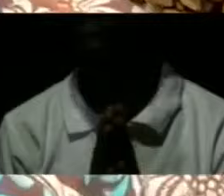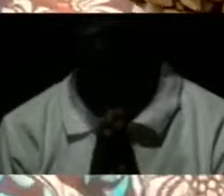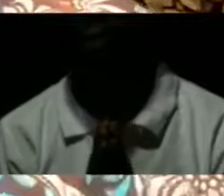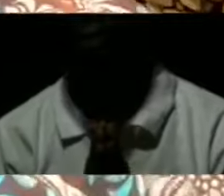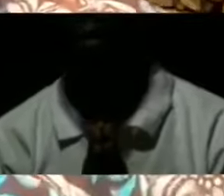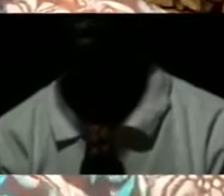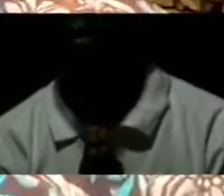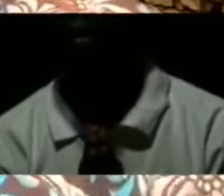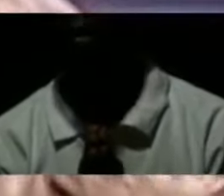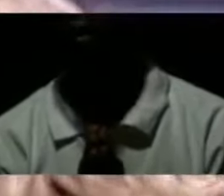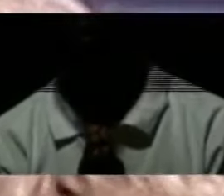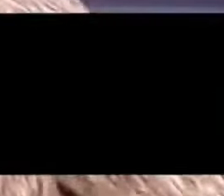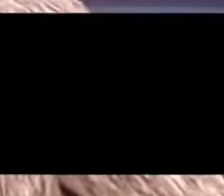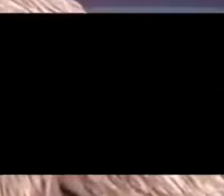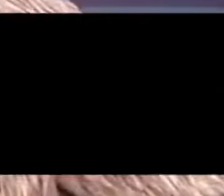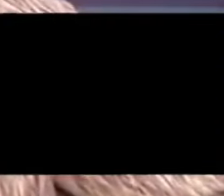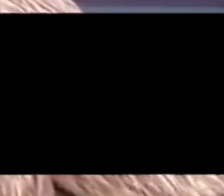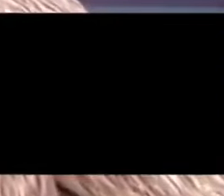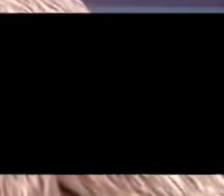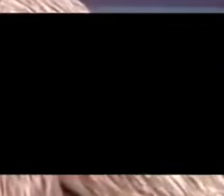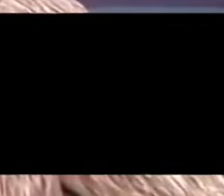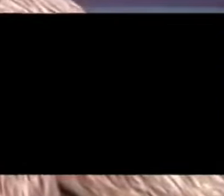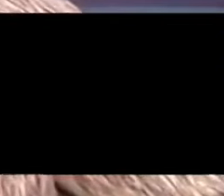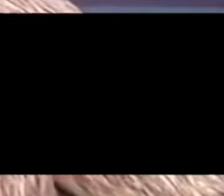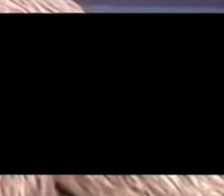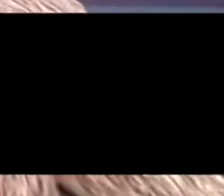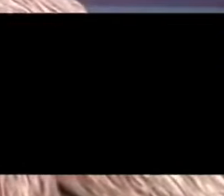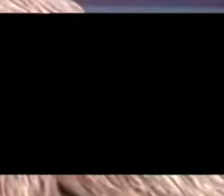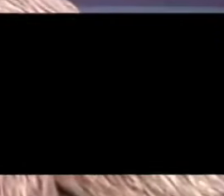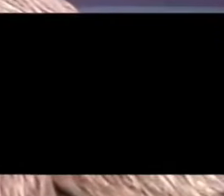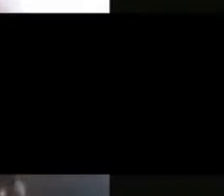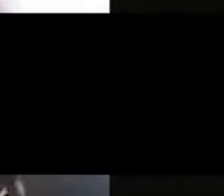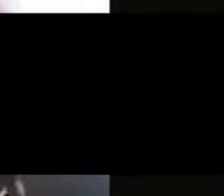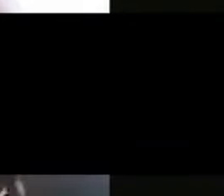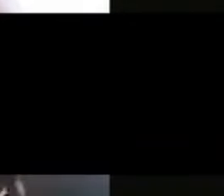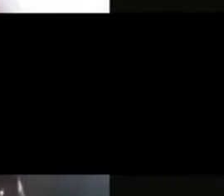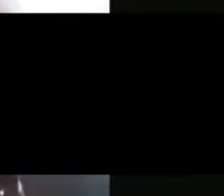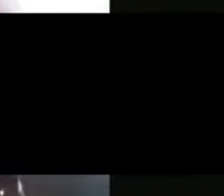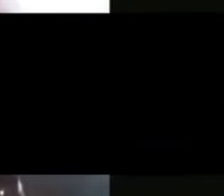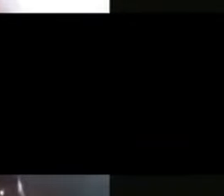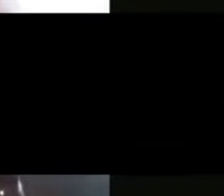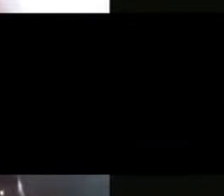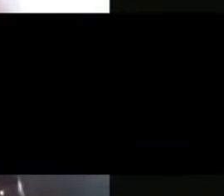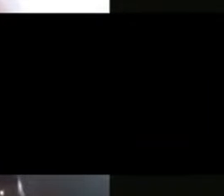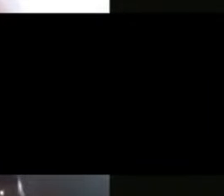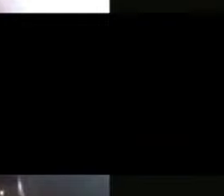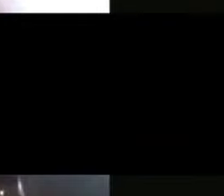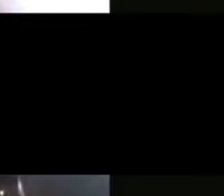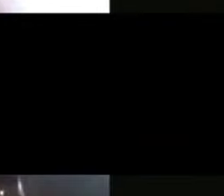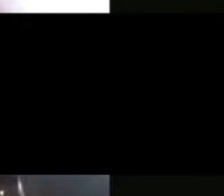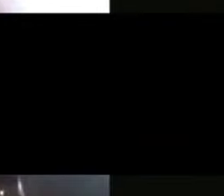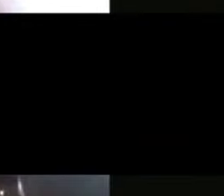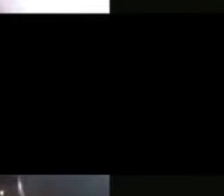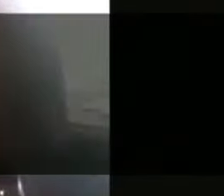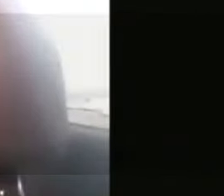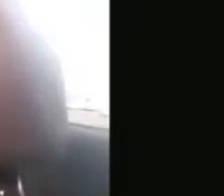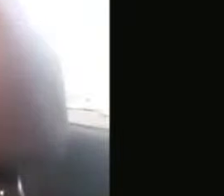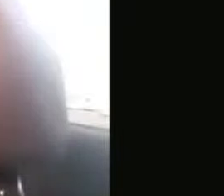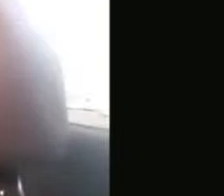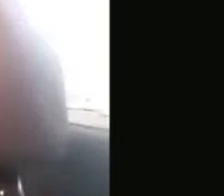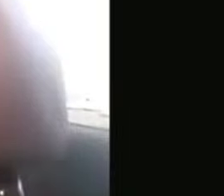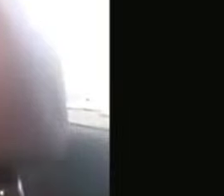take place, the dead will rise again, the lame will walk, the blind will see. We shall see that lives have